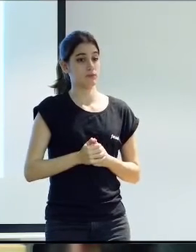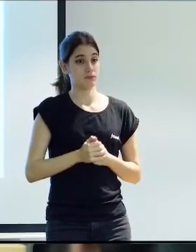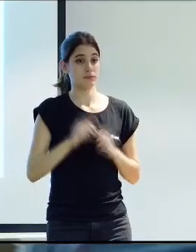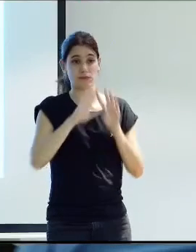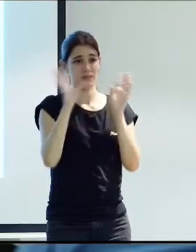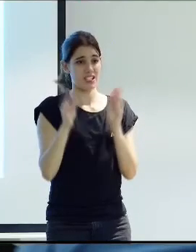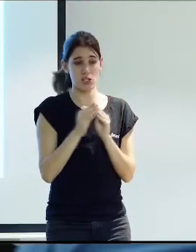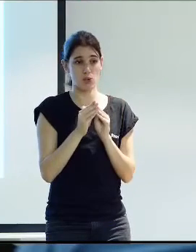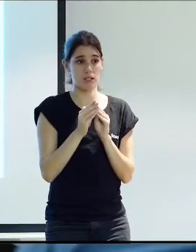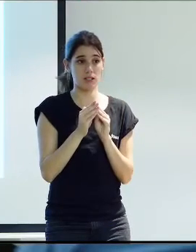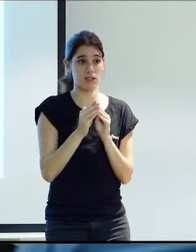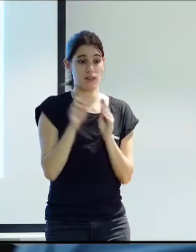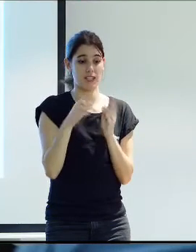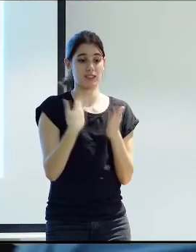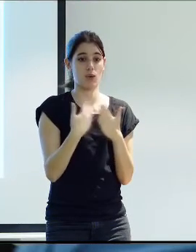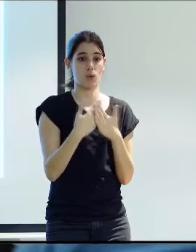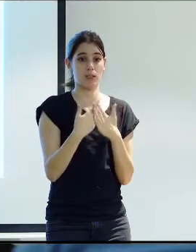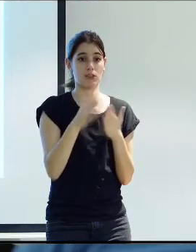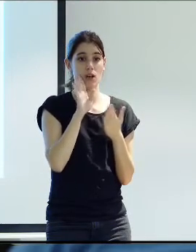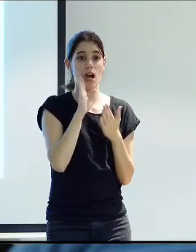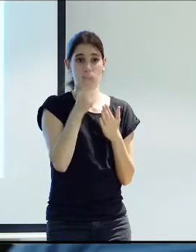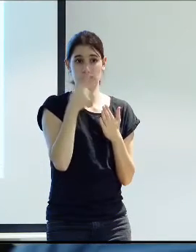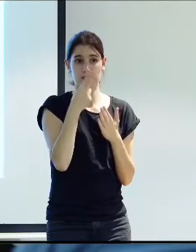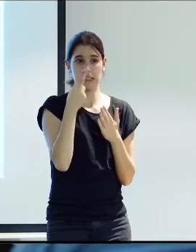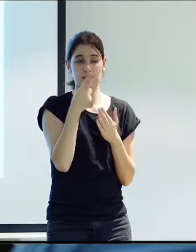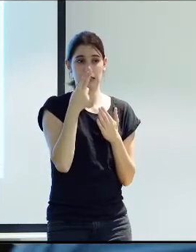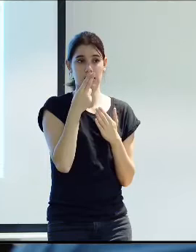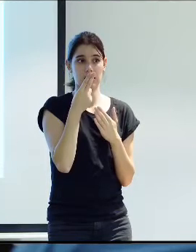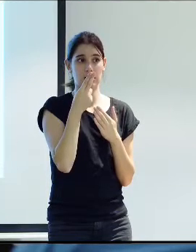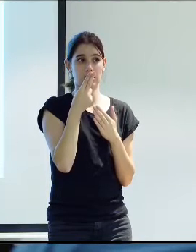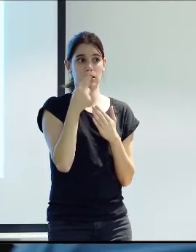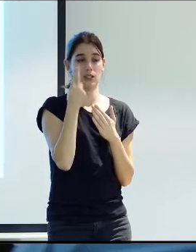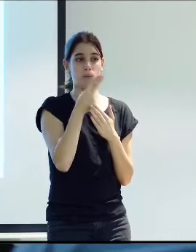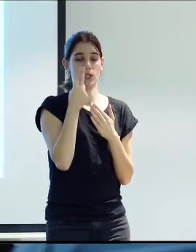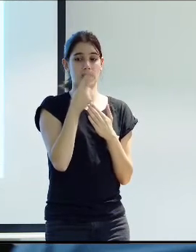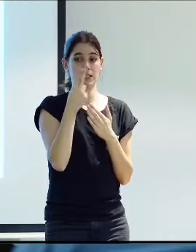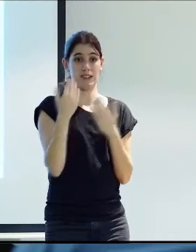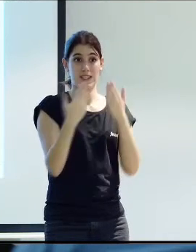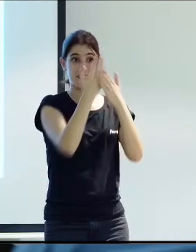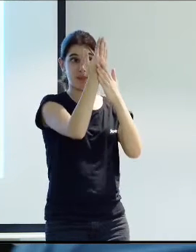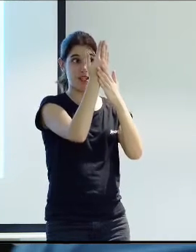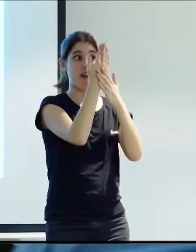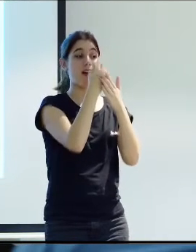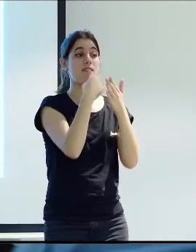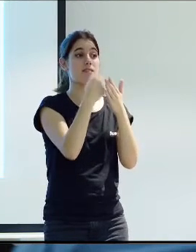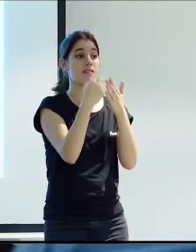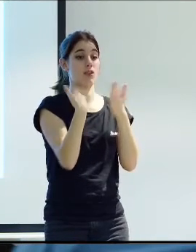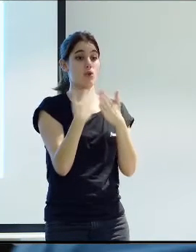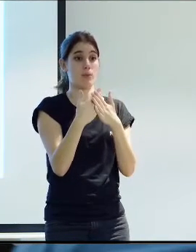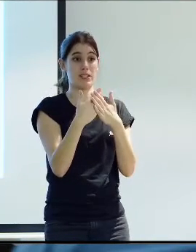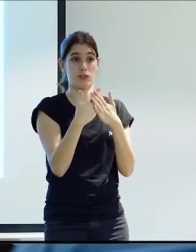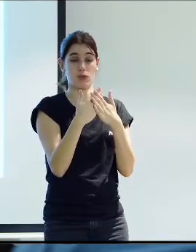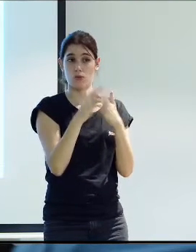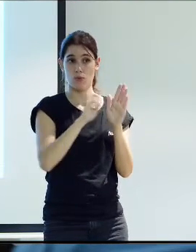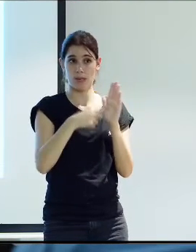this is a summary of this document, which is very interesting, and you've seen it in the pen. You can find